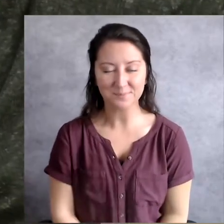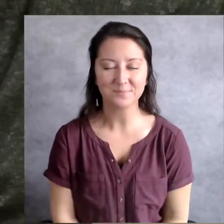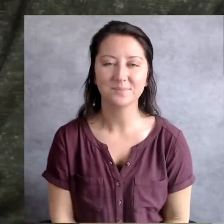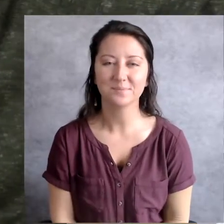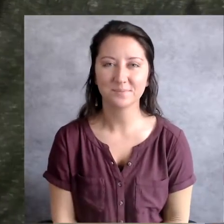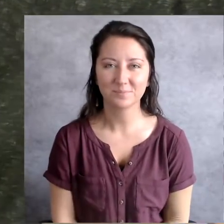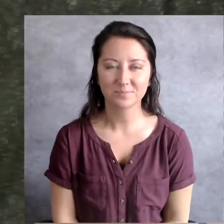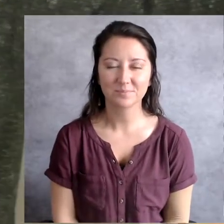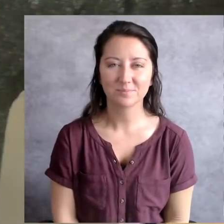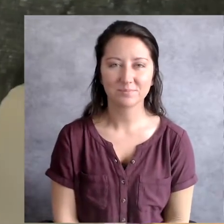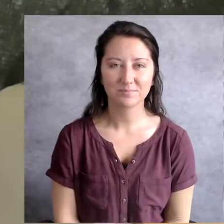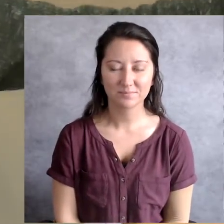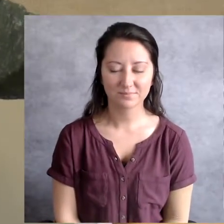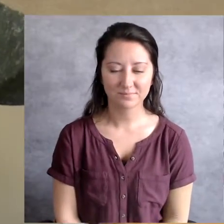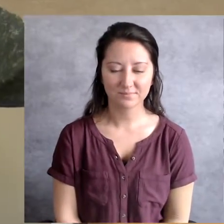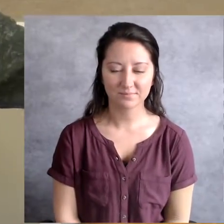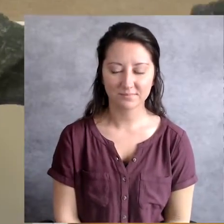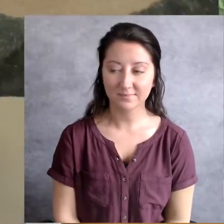Okay.